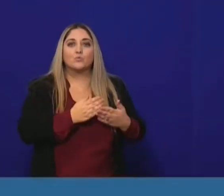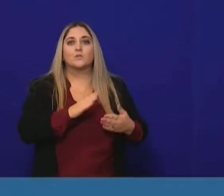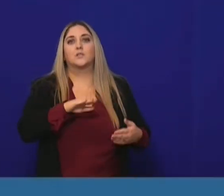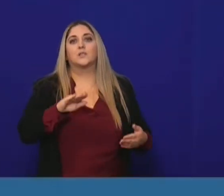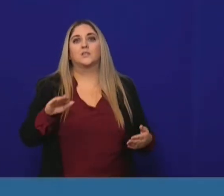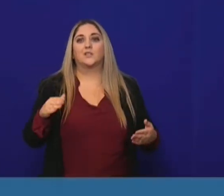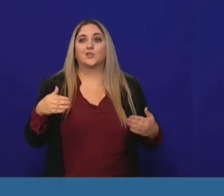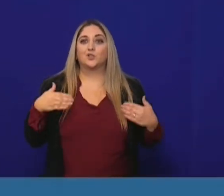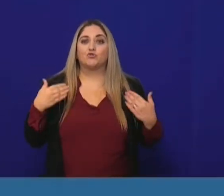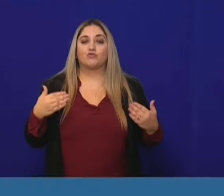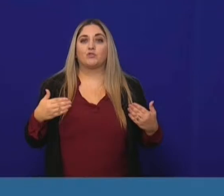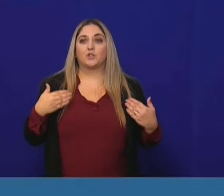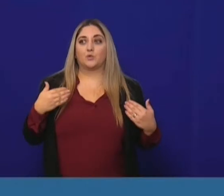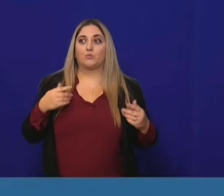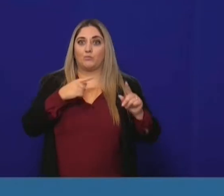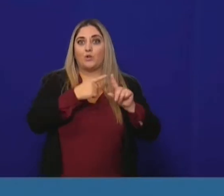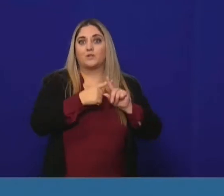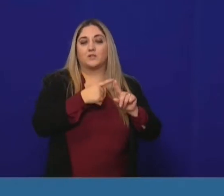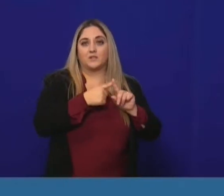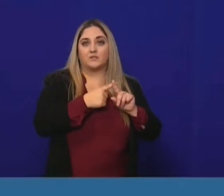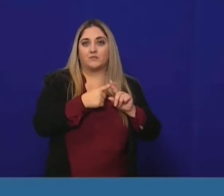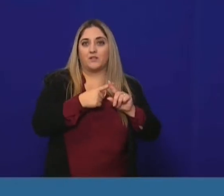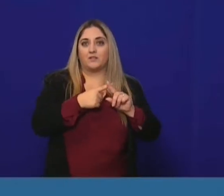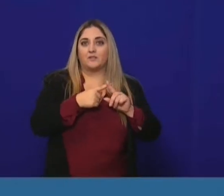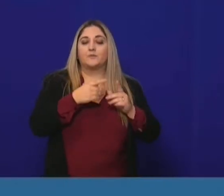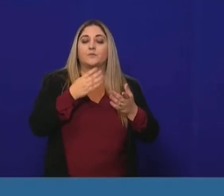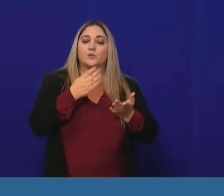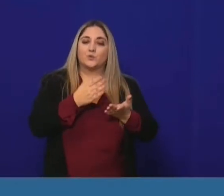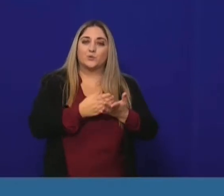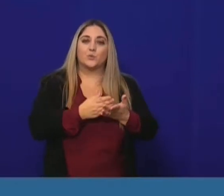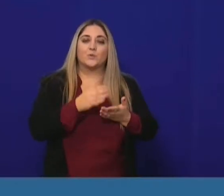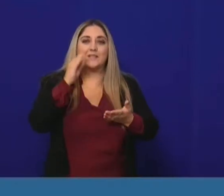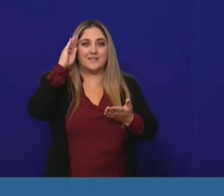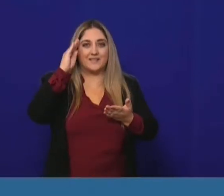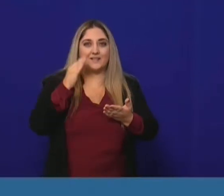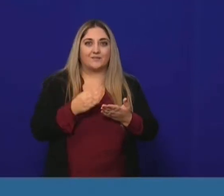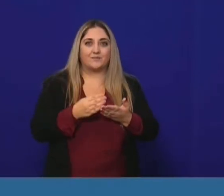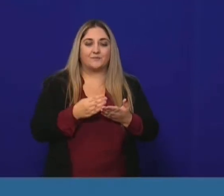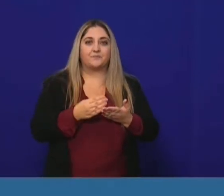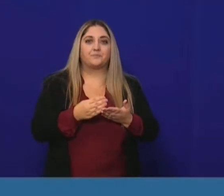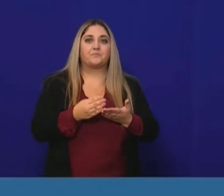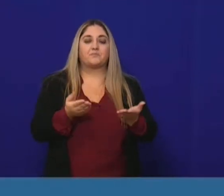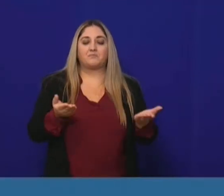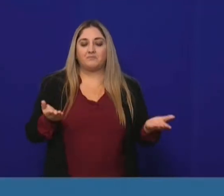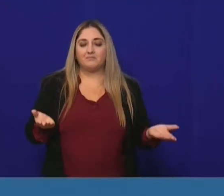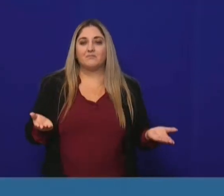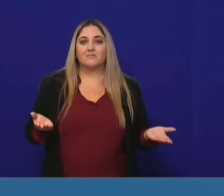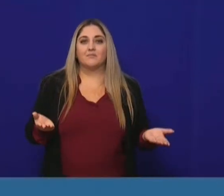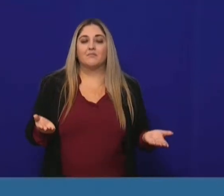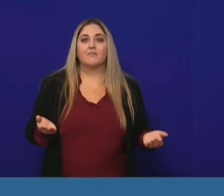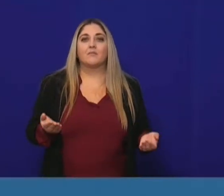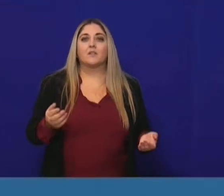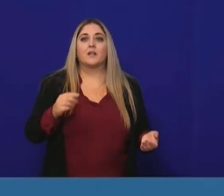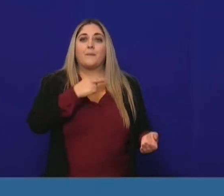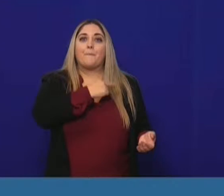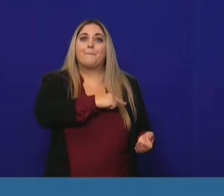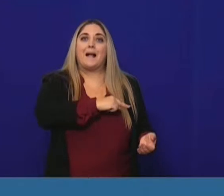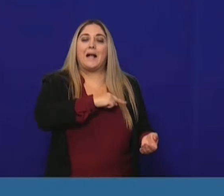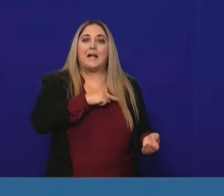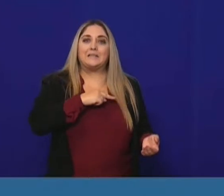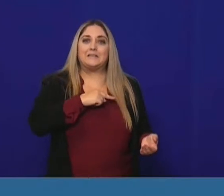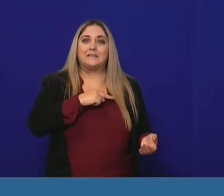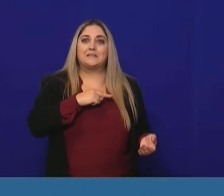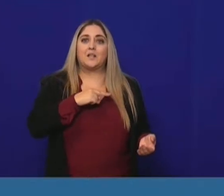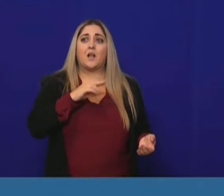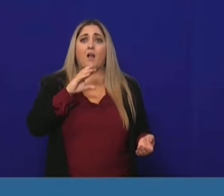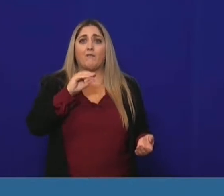qegħdin jaraw din bħala xi ħaġa li isma' ħatkun qiegħda tipproteġihom. U l-fatt li aħna wkoll f'Malta għandna uptake